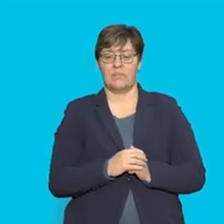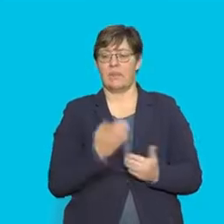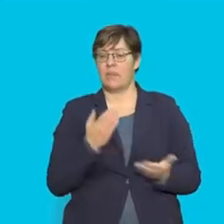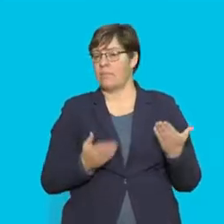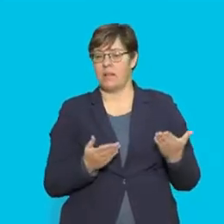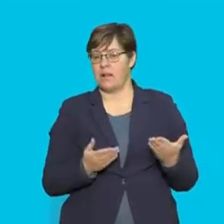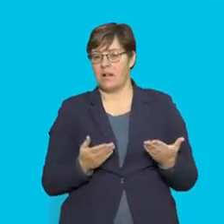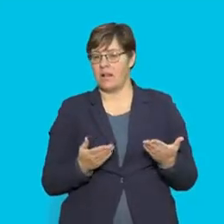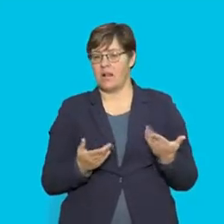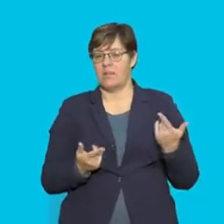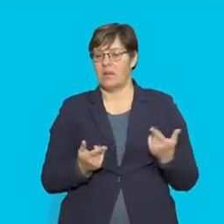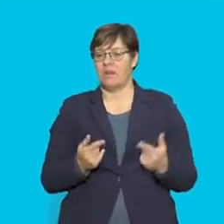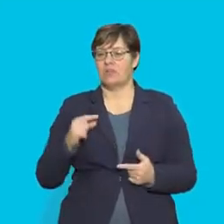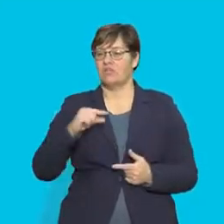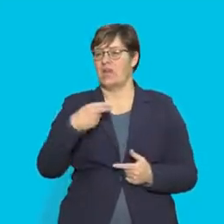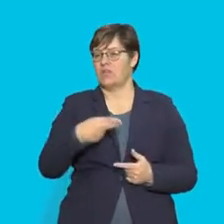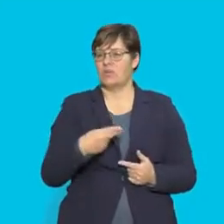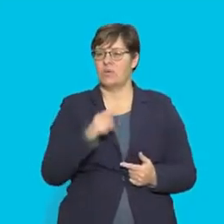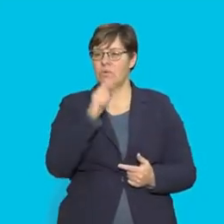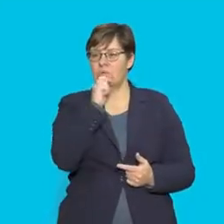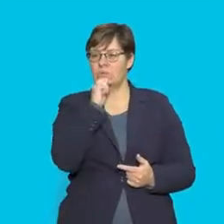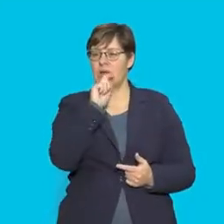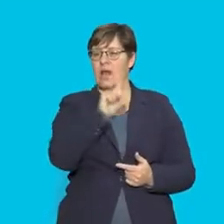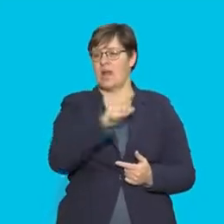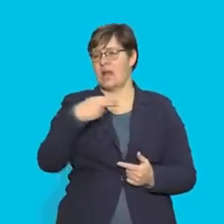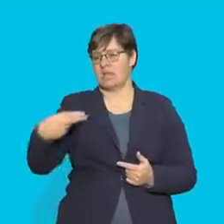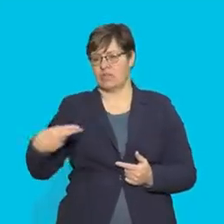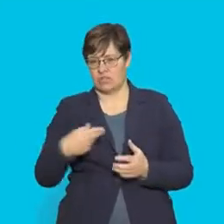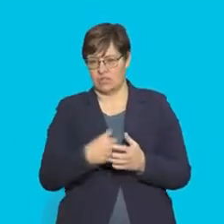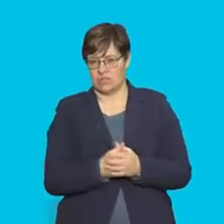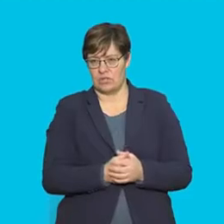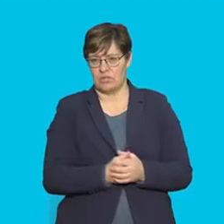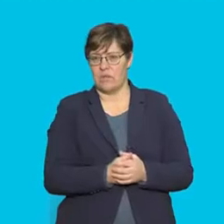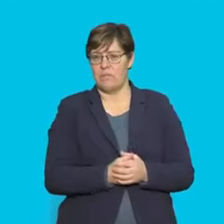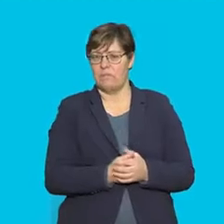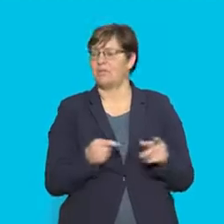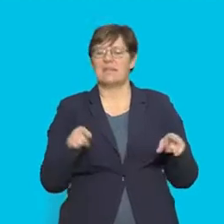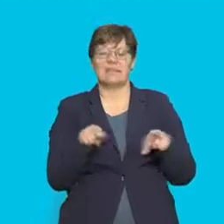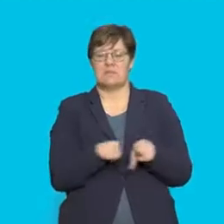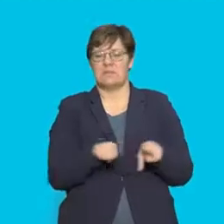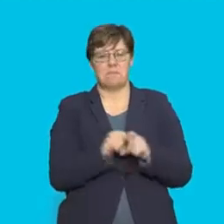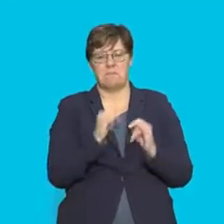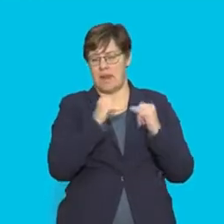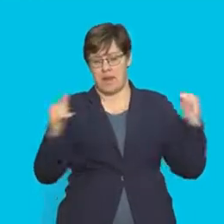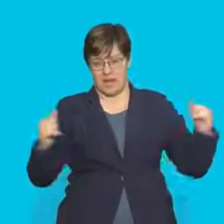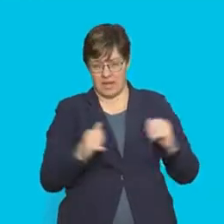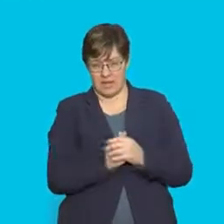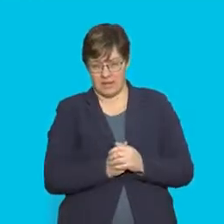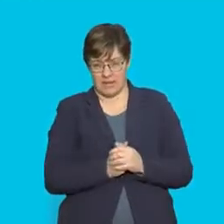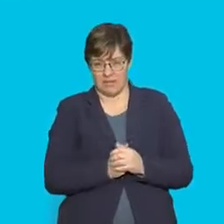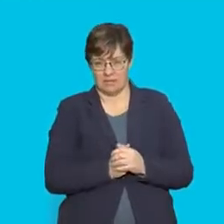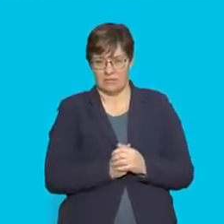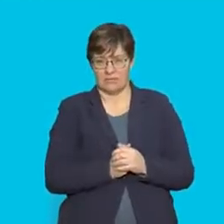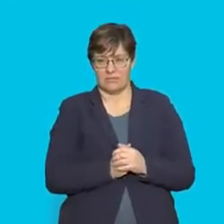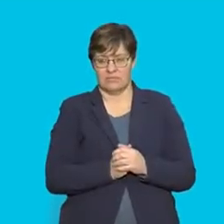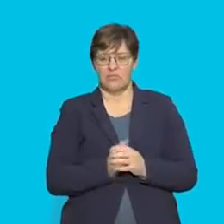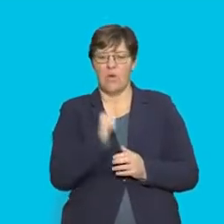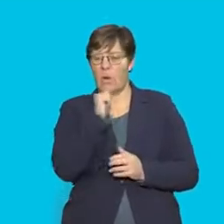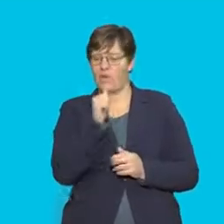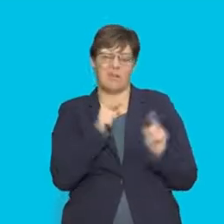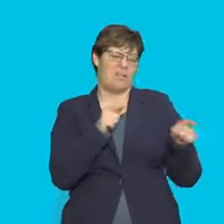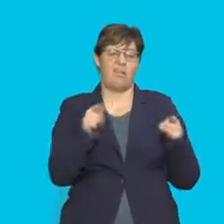people might not use GH, they might use LH. They both lie on the same line. That's just one line, so it